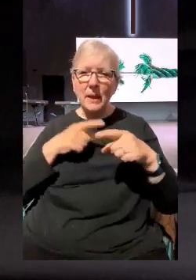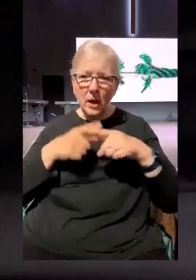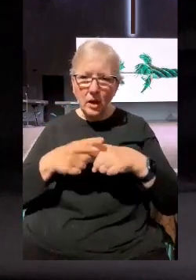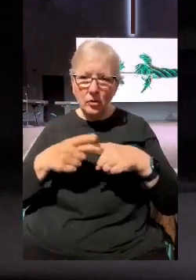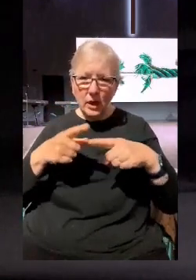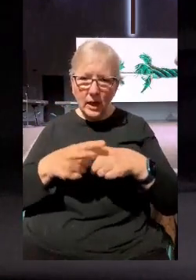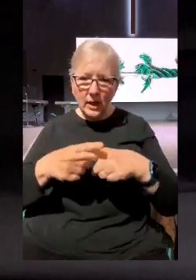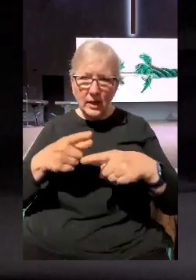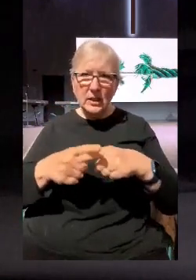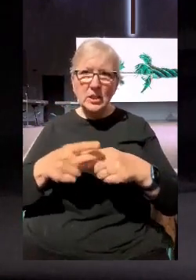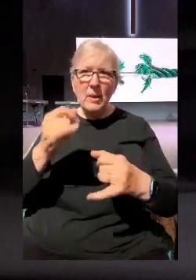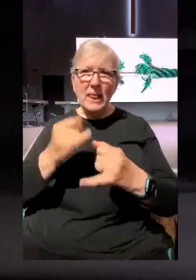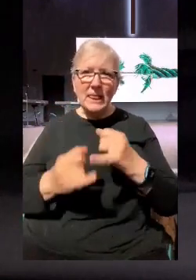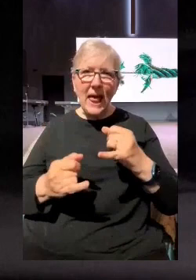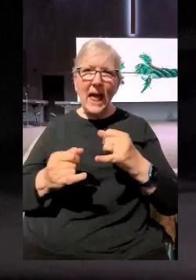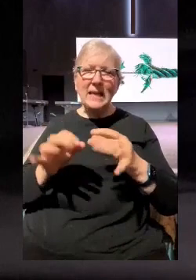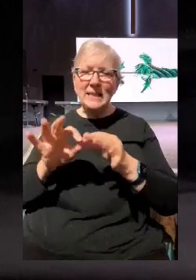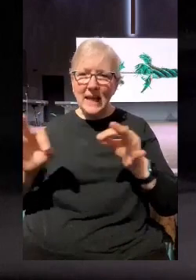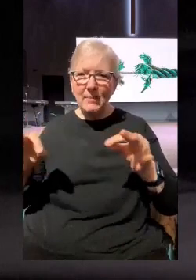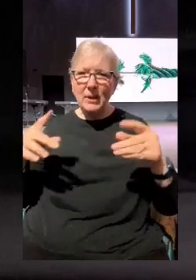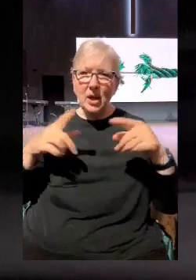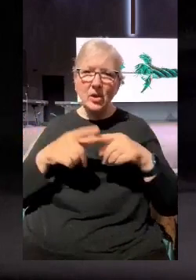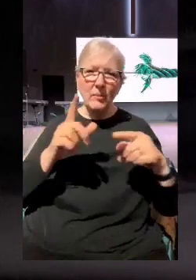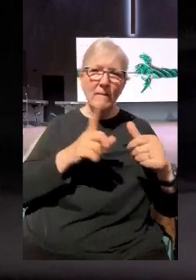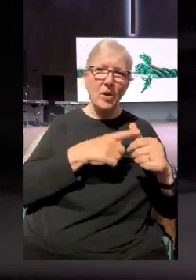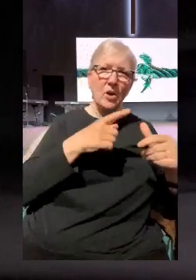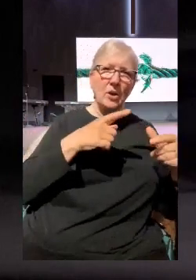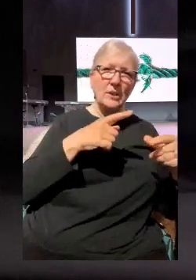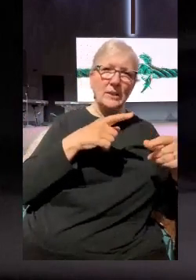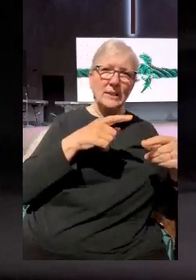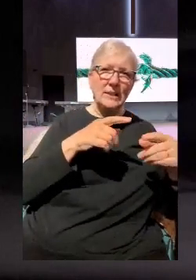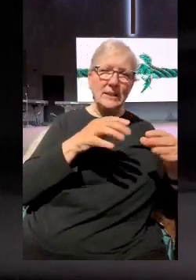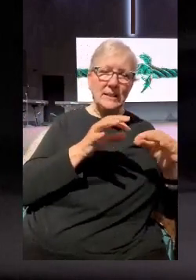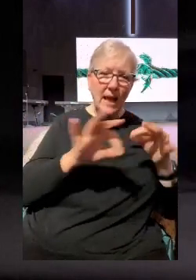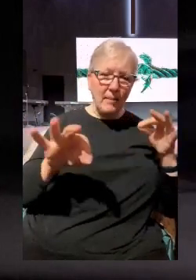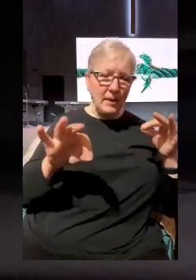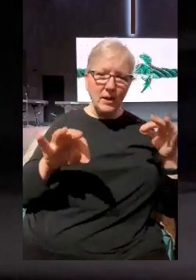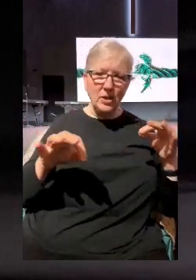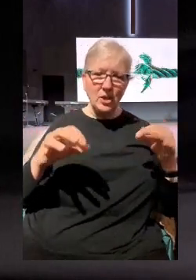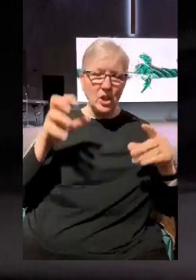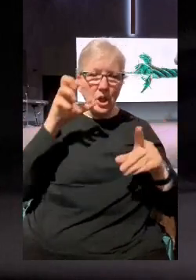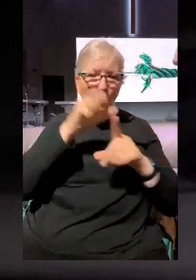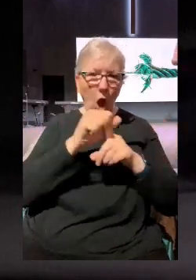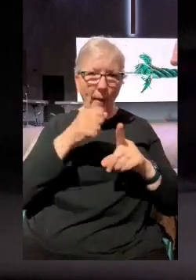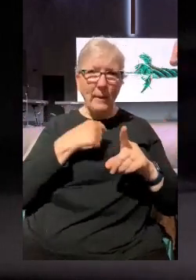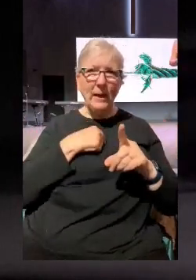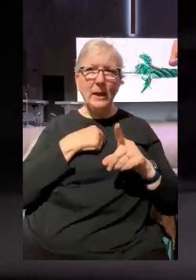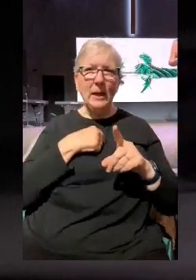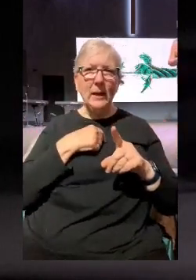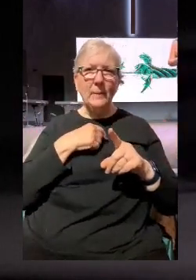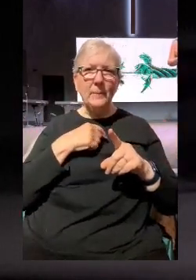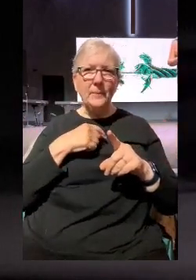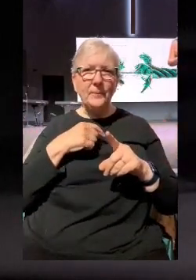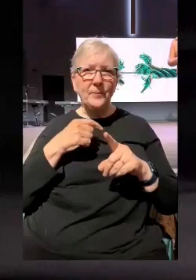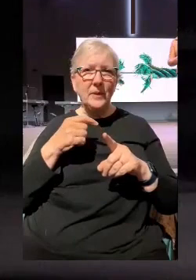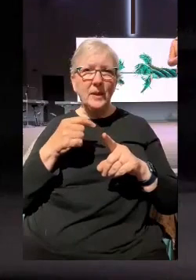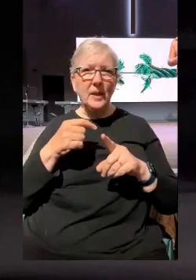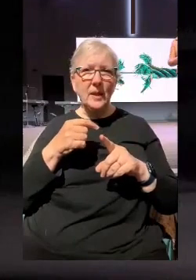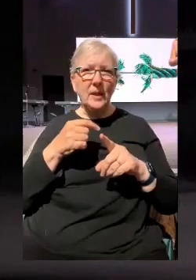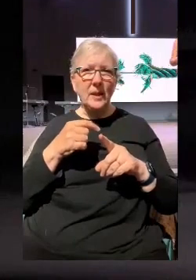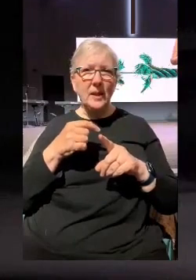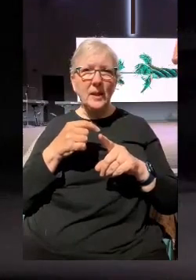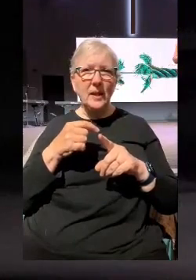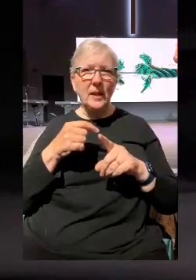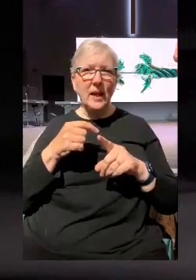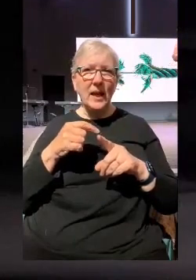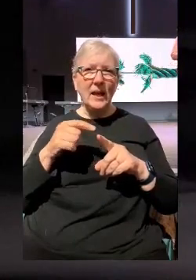statement contradicted my first statement, and she caught me. It was like what these Pharisees were trying to do to Jesus, but it didn't work with him. It worked